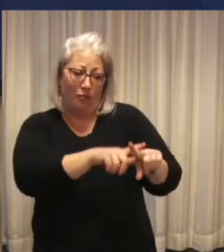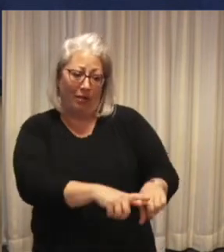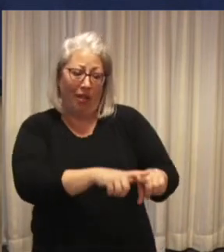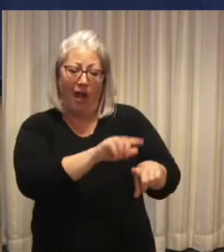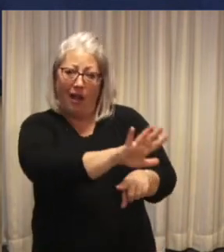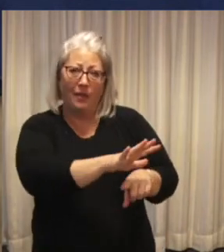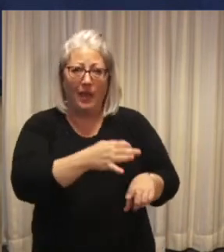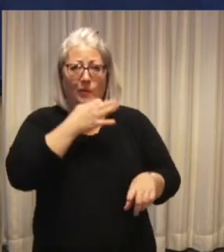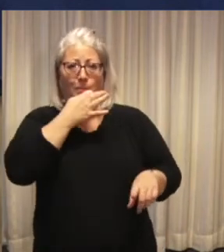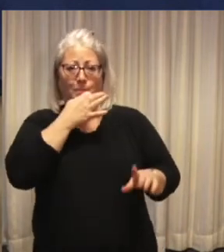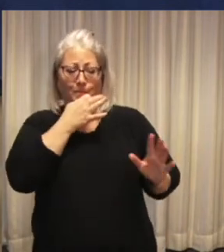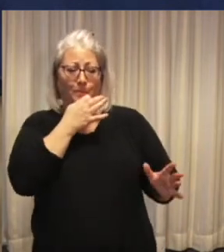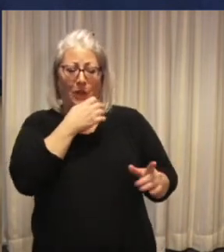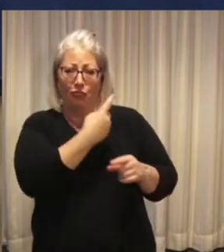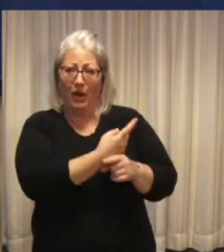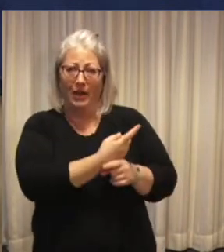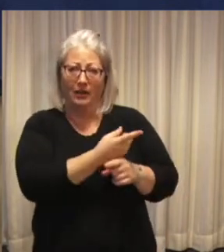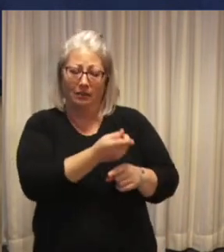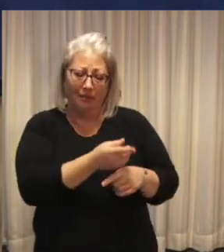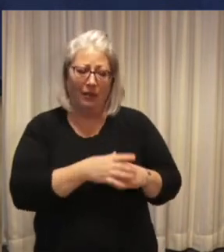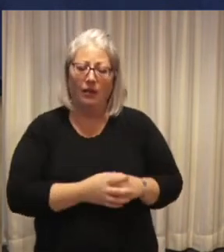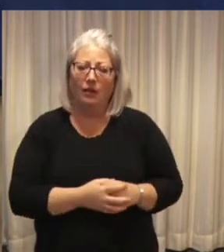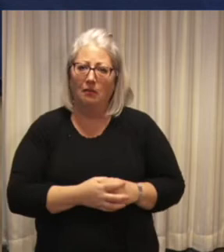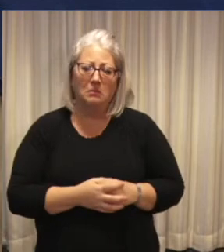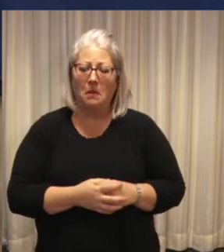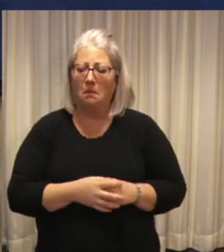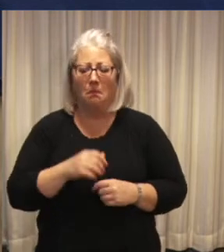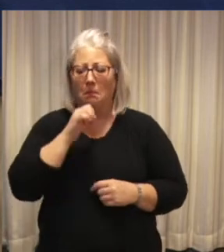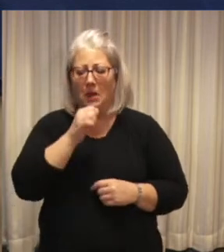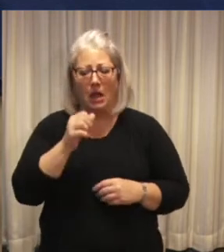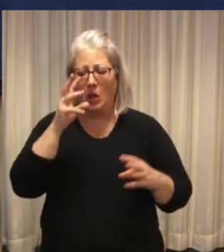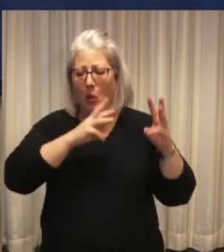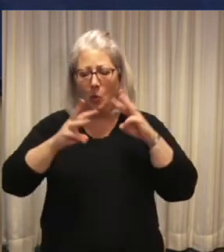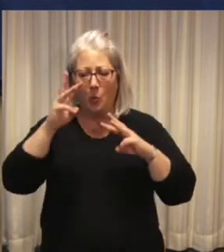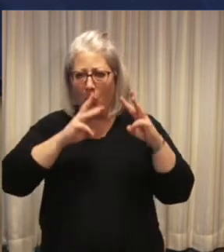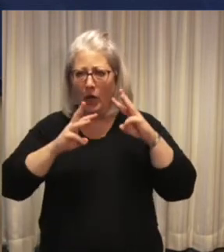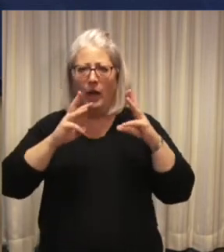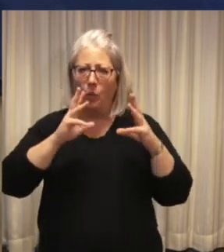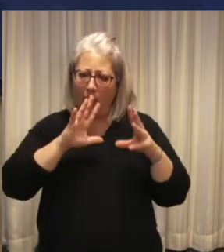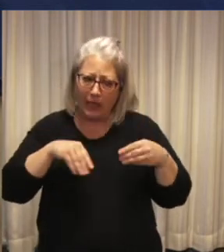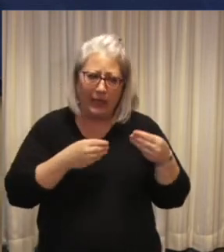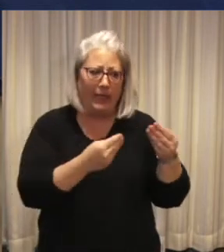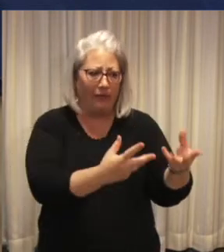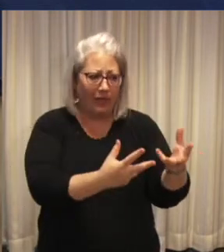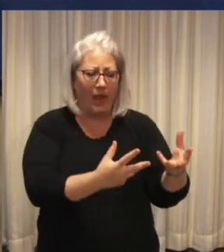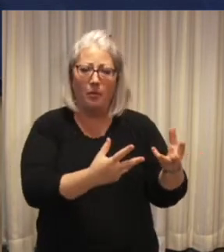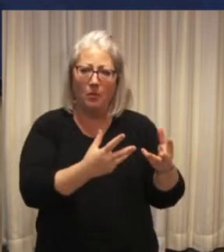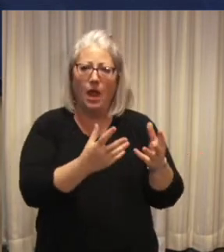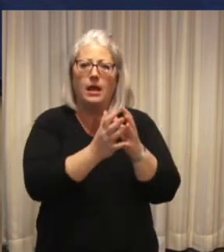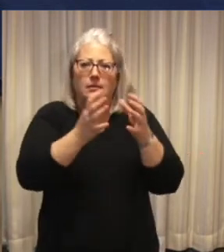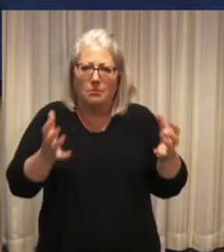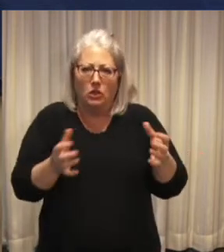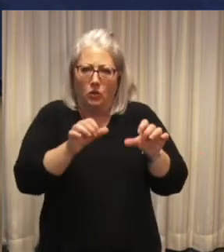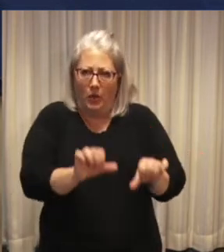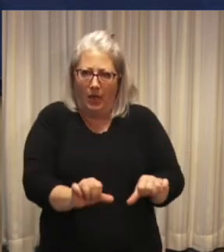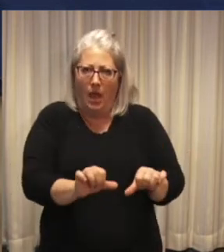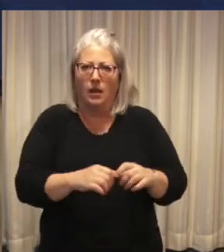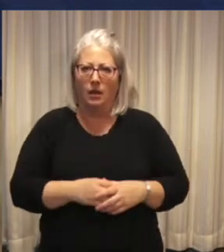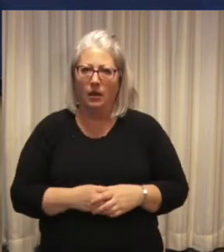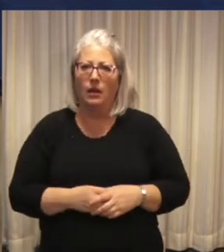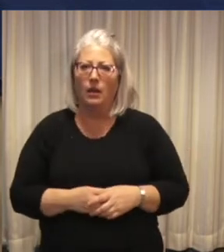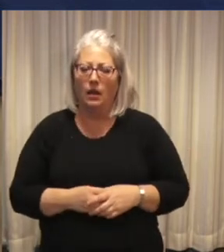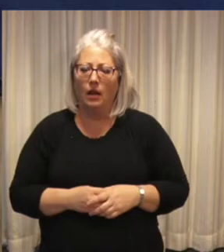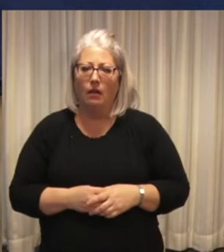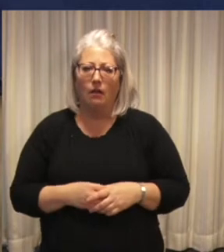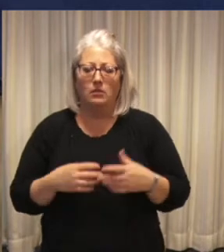that. So I think we're going to deliver as much as we can. We're going to make sure kids are ready for when we open, whether it's May 1st